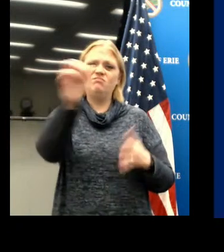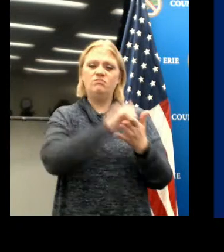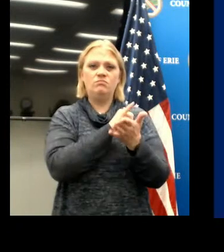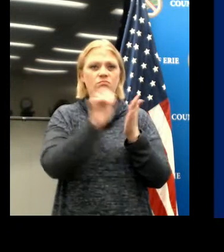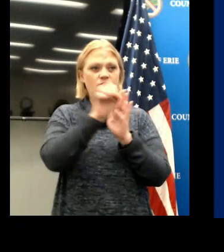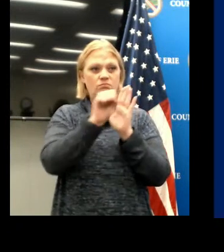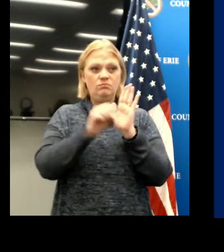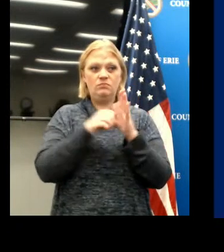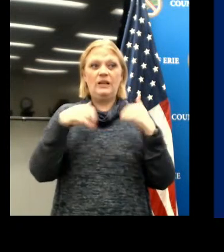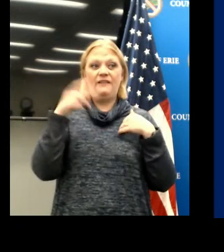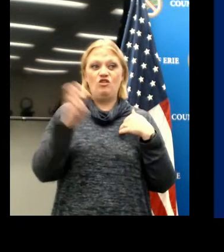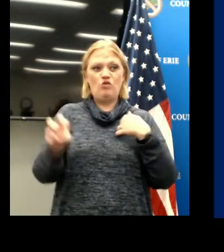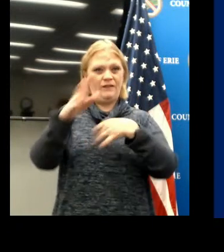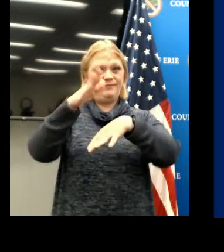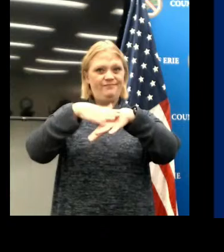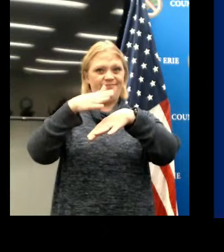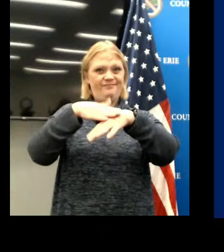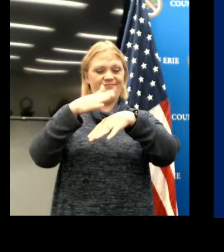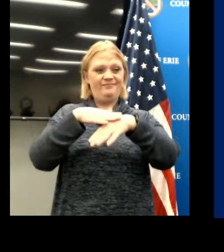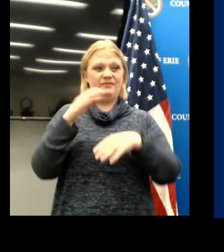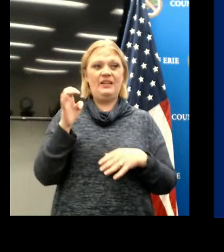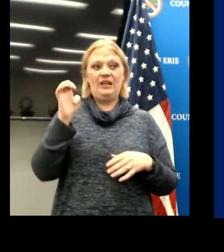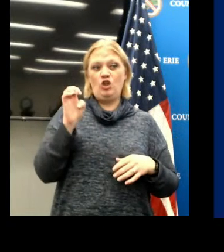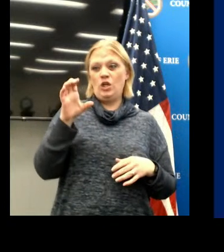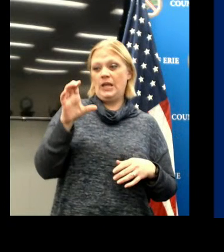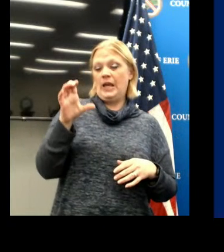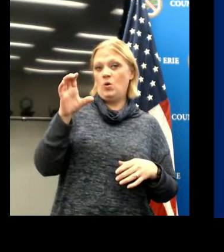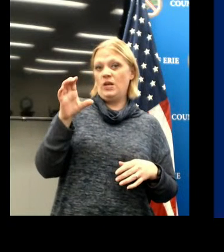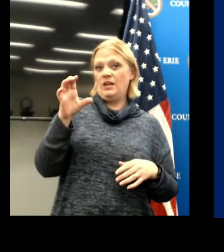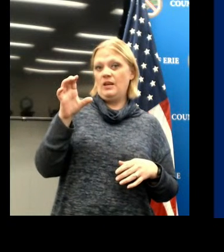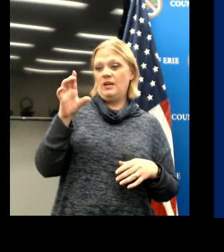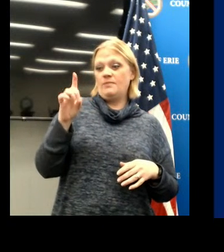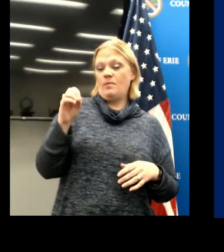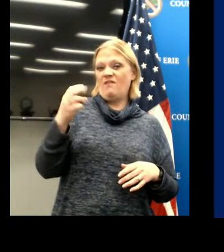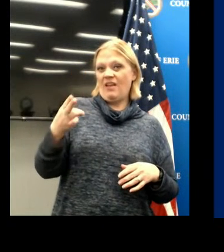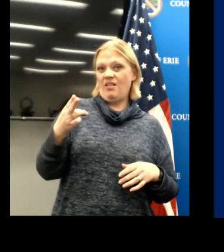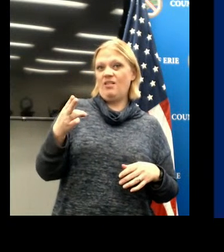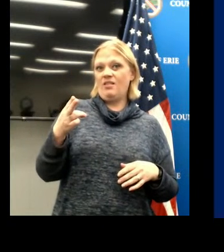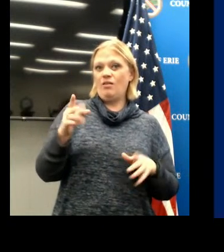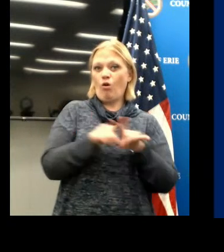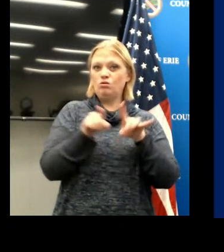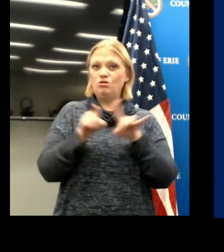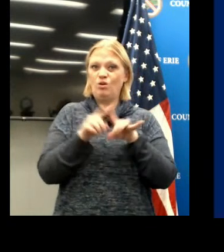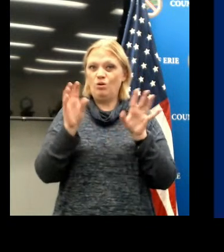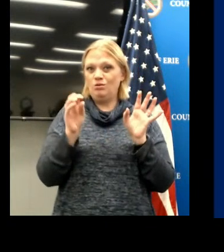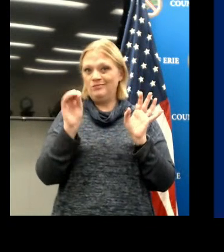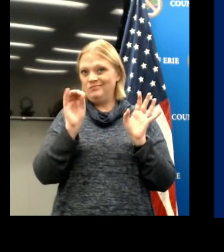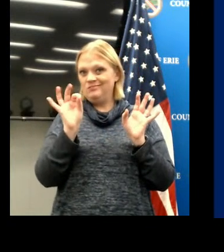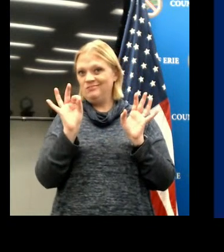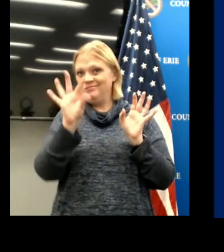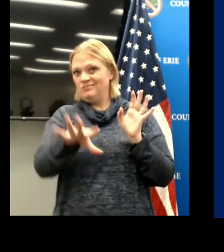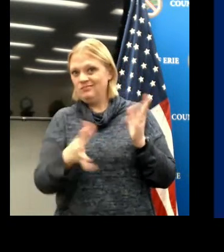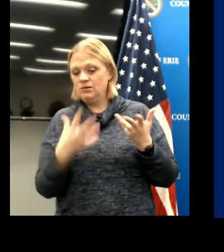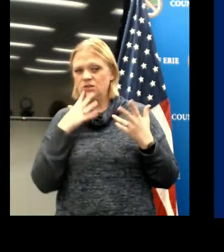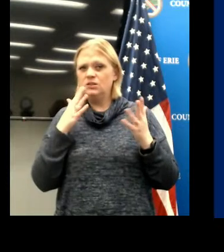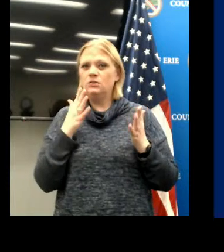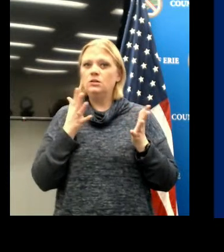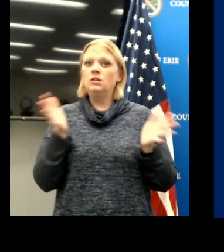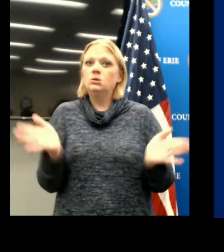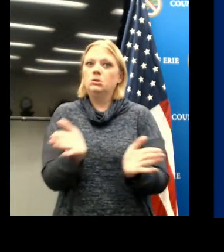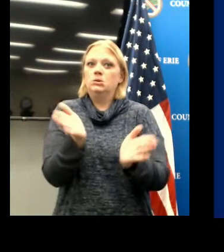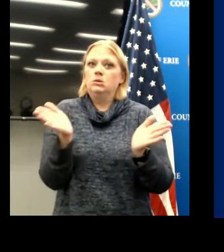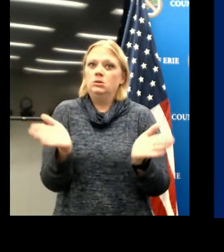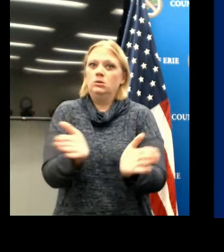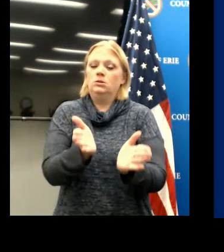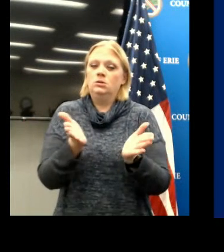a travel advisory, and the Erie County Health Department is also chiming in and urging Erie County residents, do